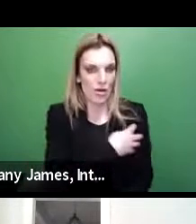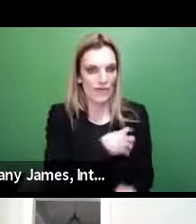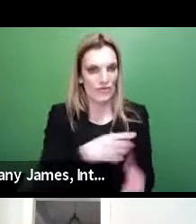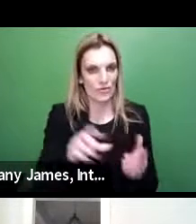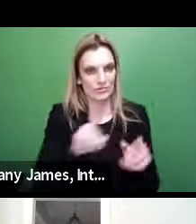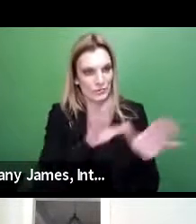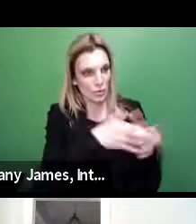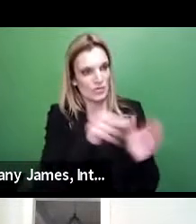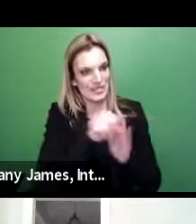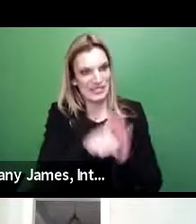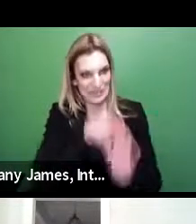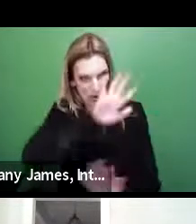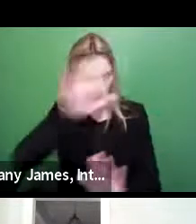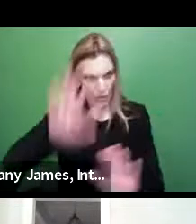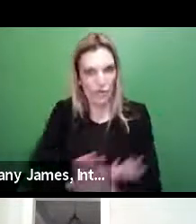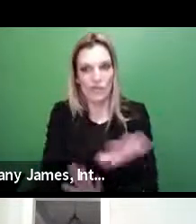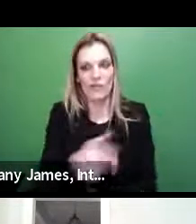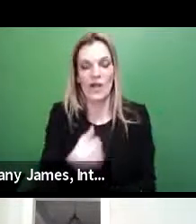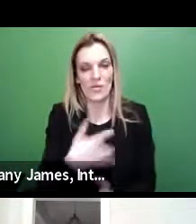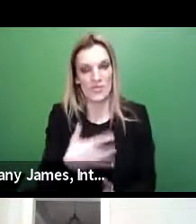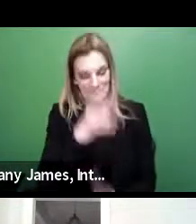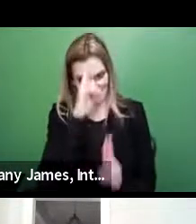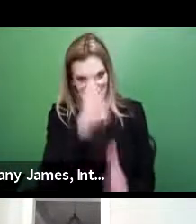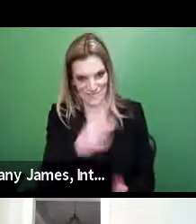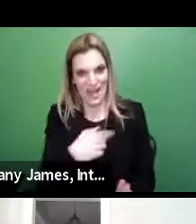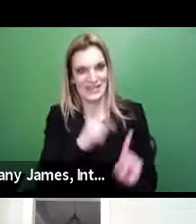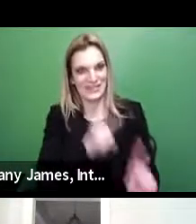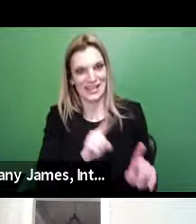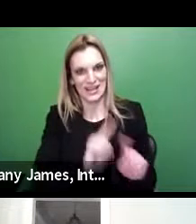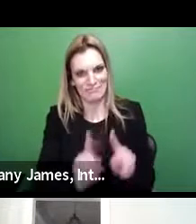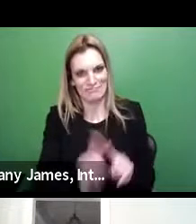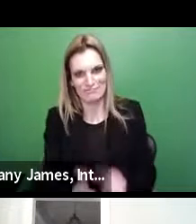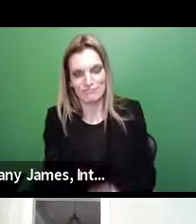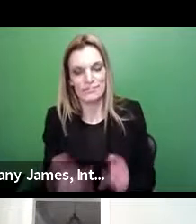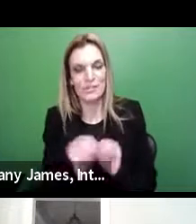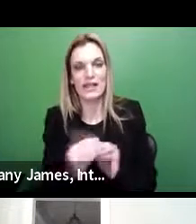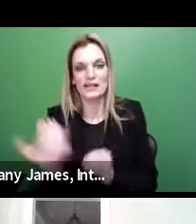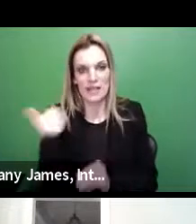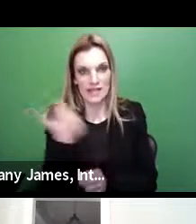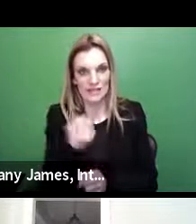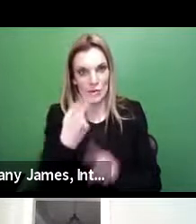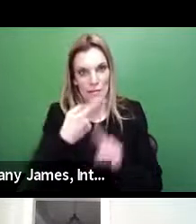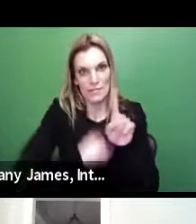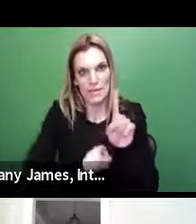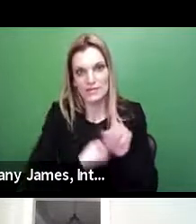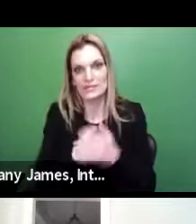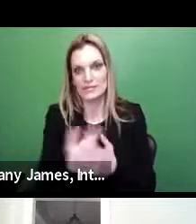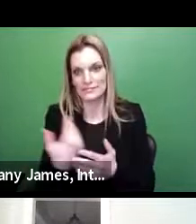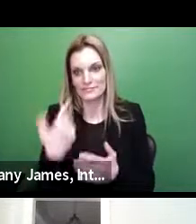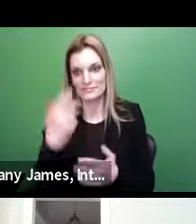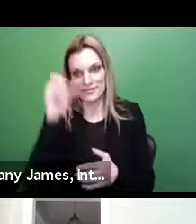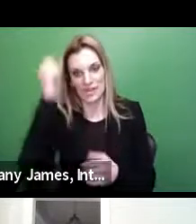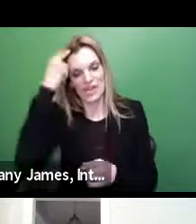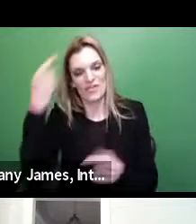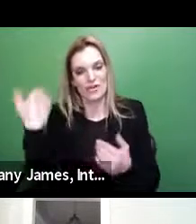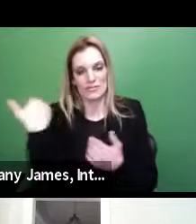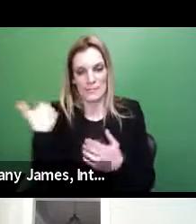state. I was very honored to attend a number of meetings in the last couple months. Certainly the governor's cabinet